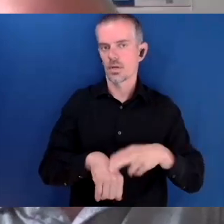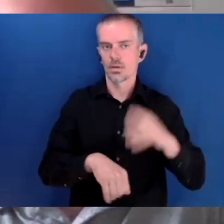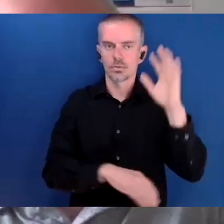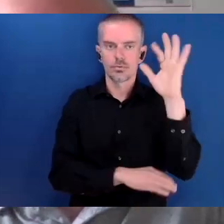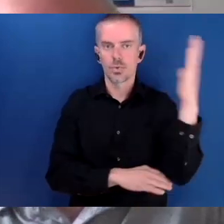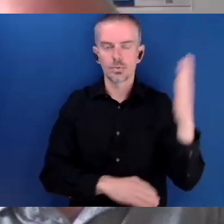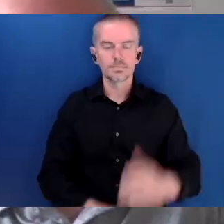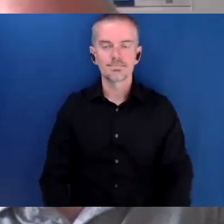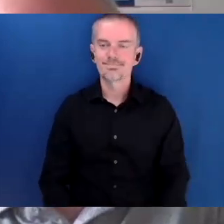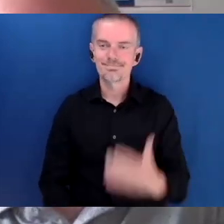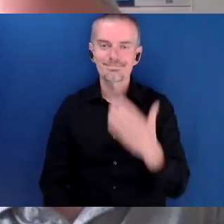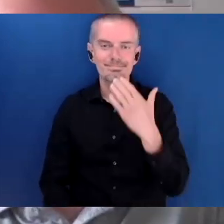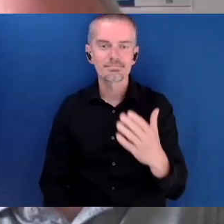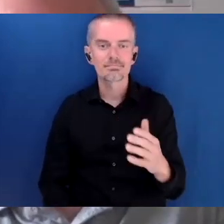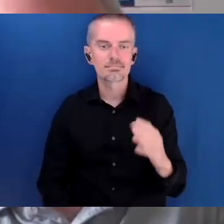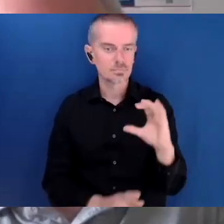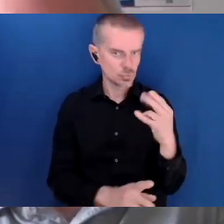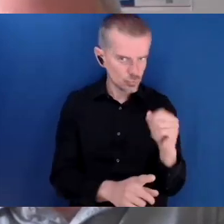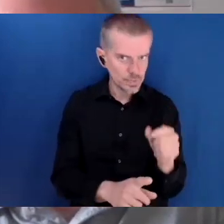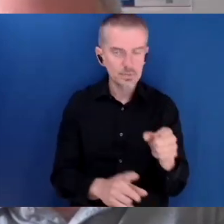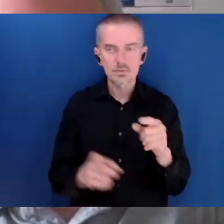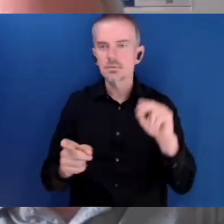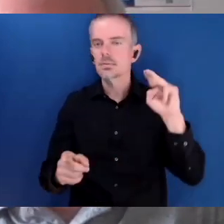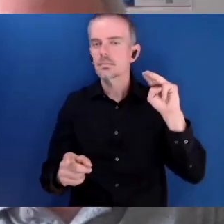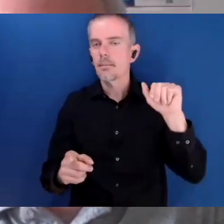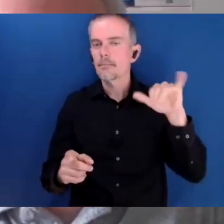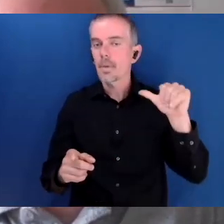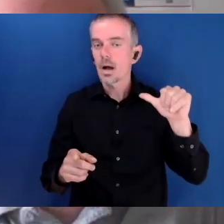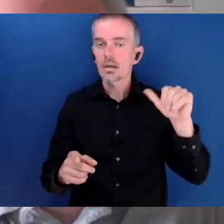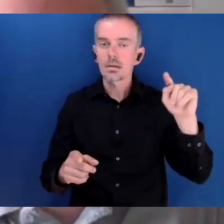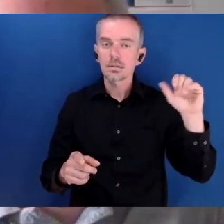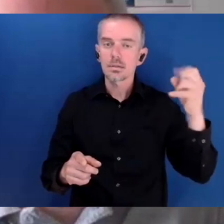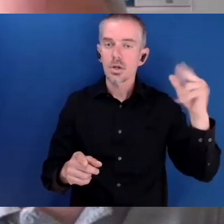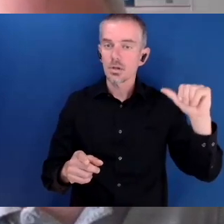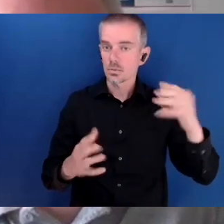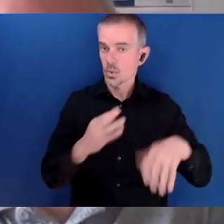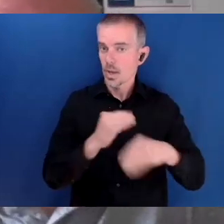Thanks, Chris. Maya, anything, or Tasha, anything either of you want to add to that answer?